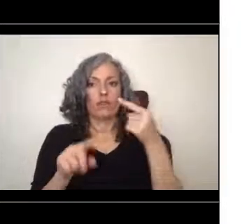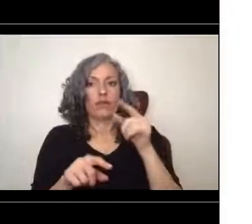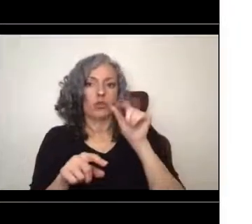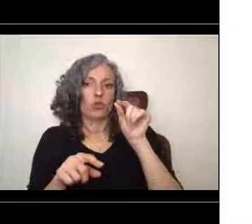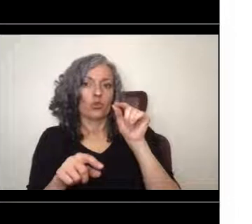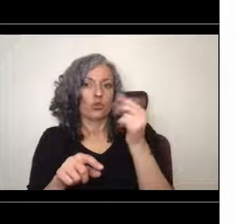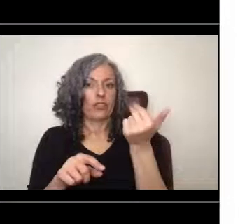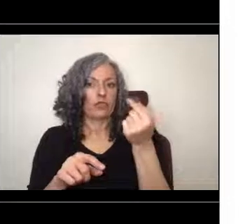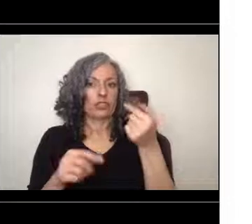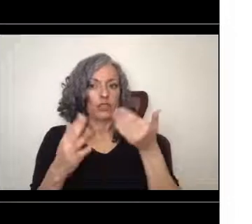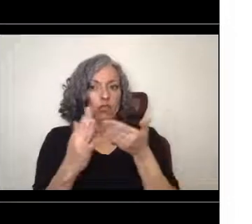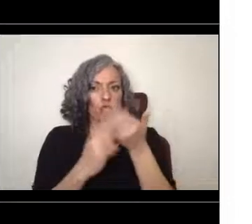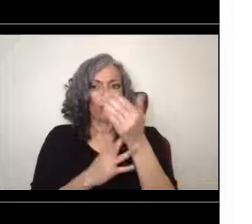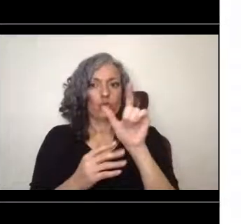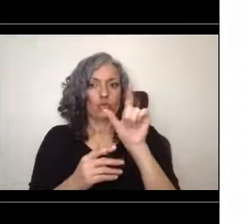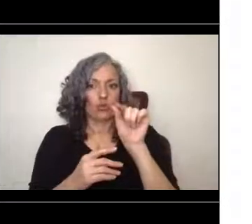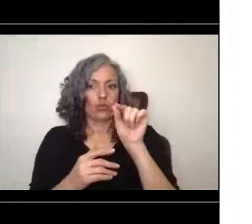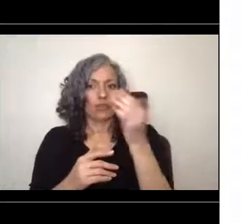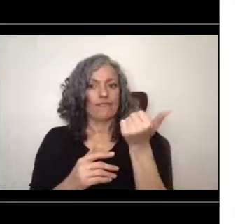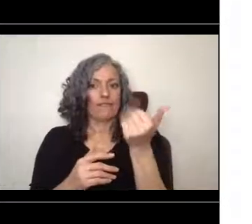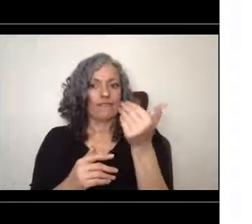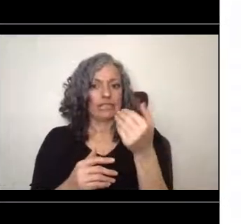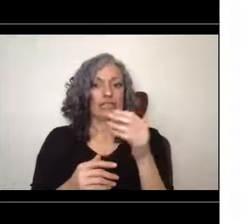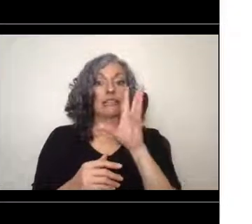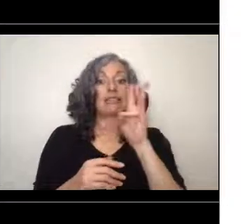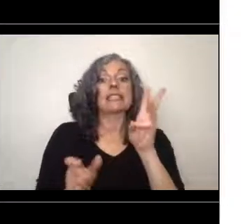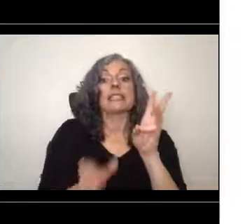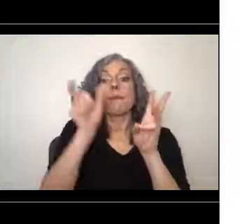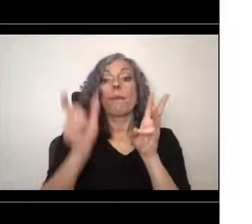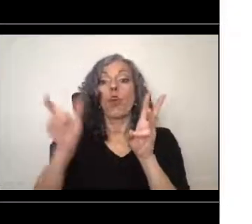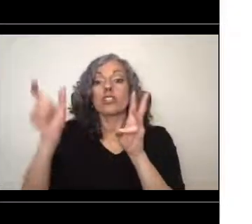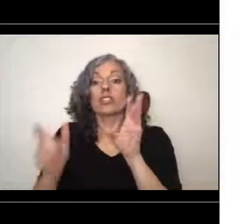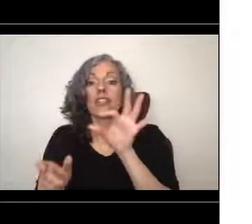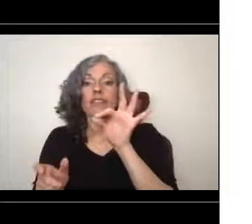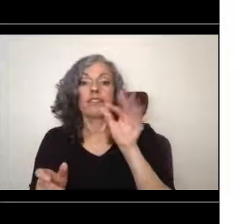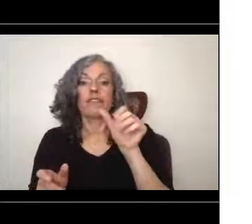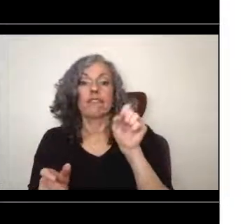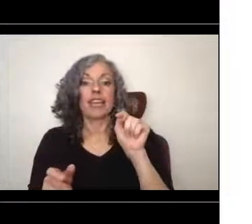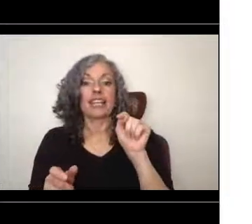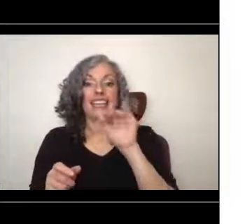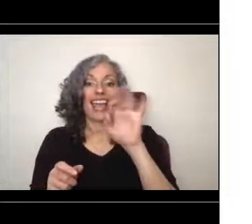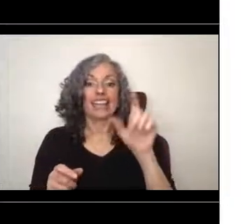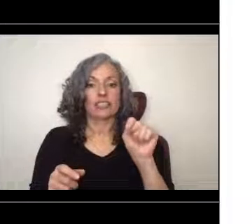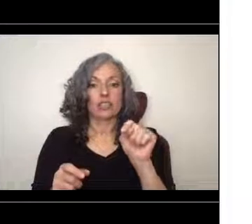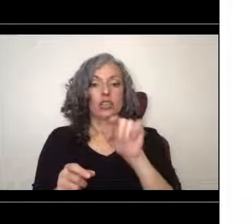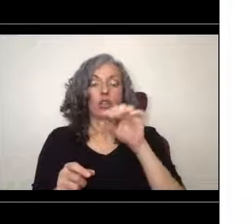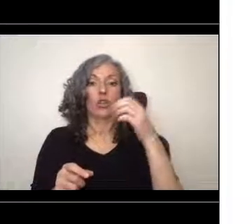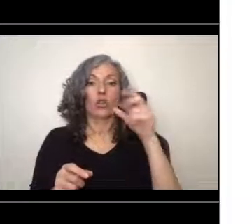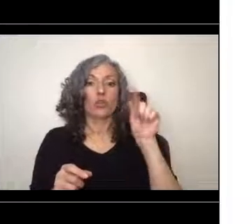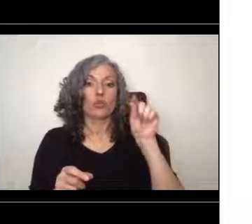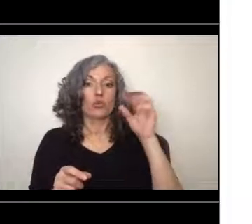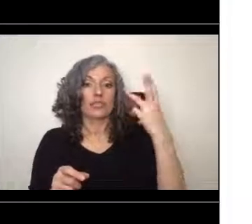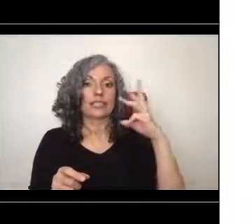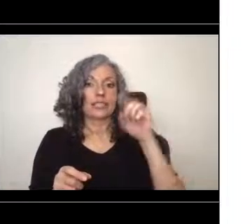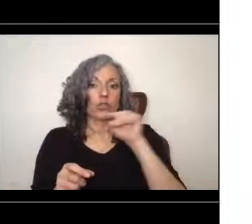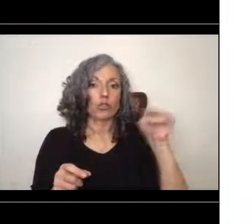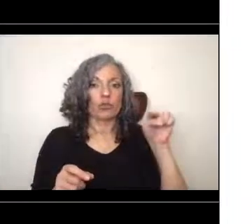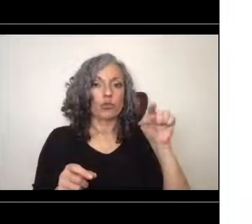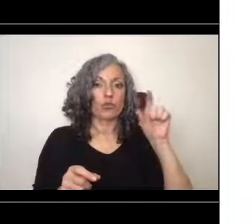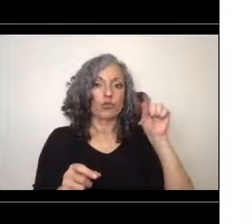2015. The next 6 bars are represented by the FAST Act, which spans through 2016 to 2021. And you can see the